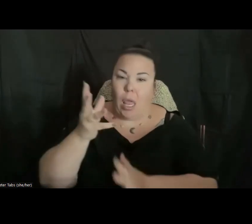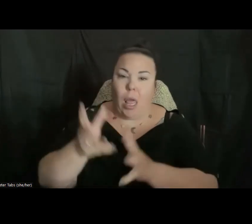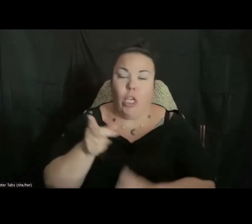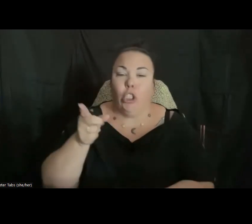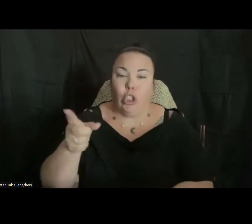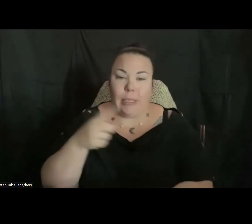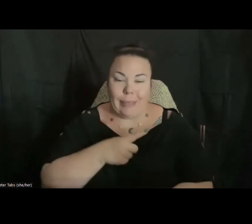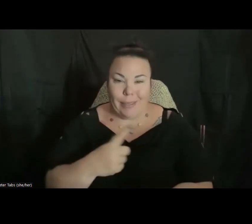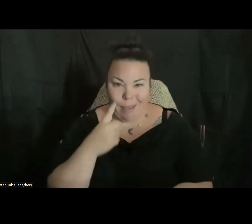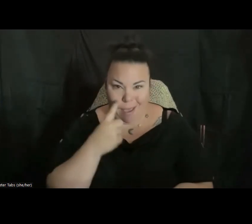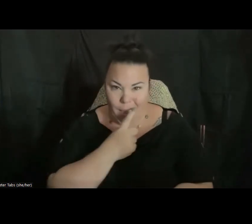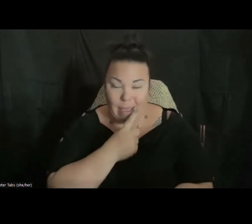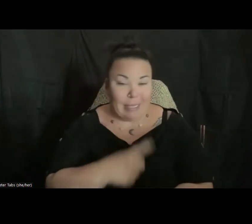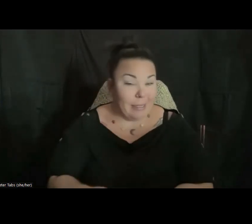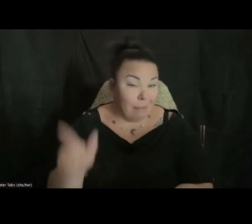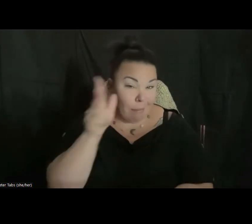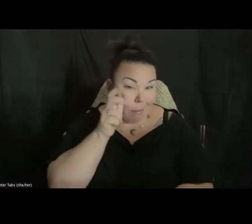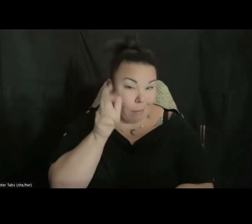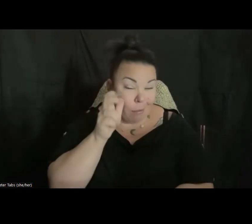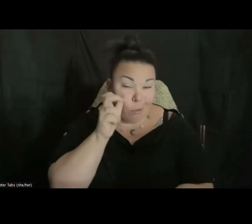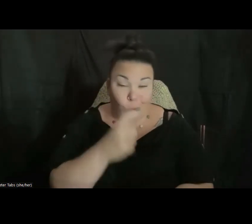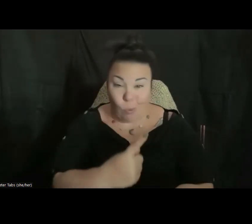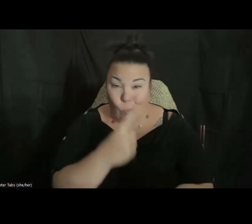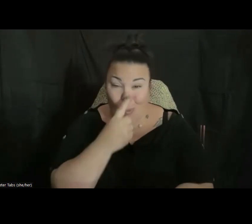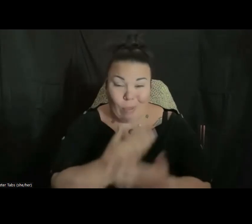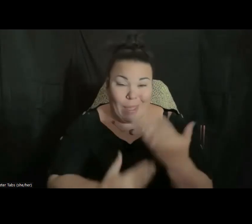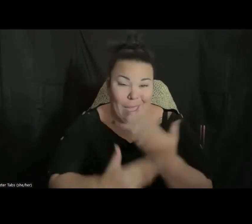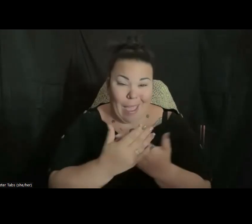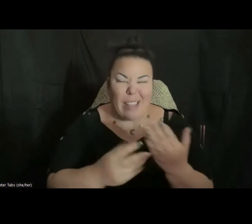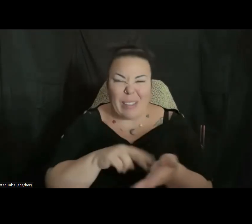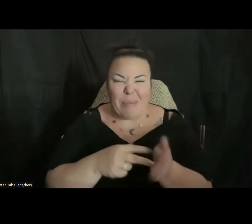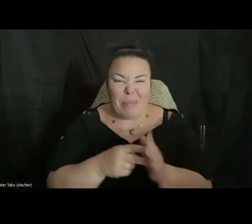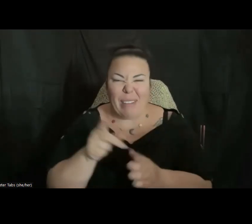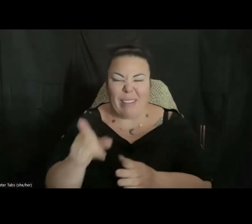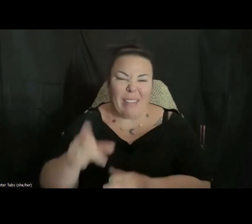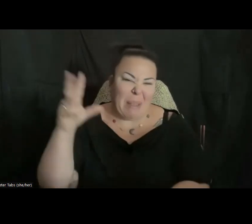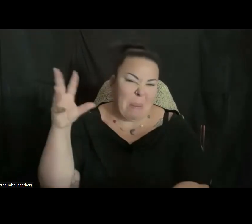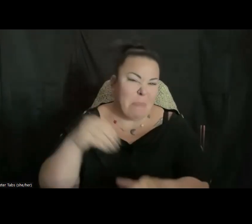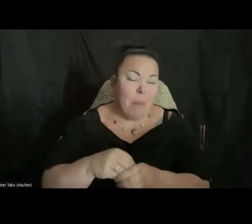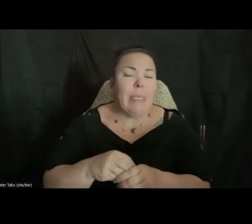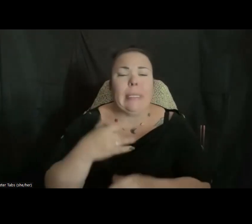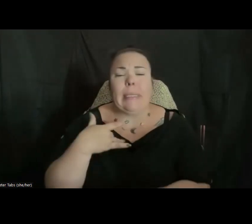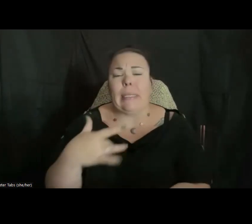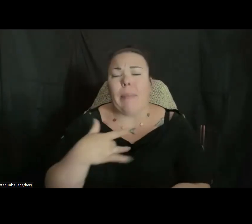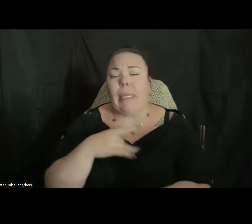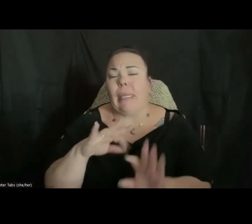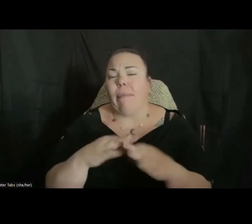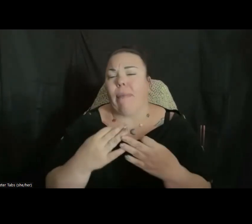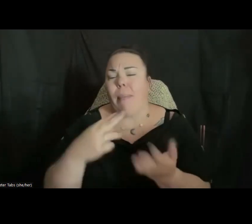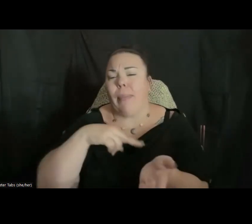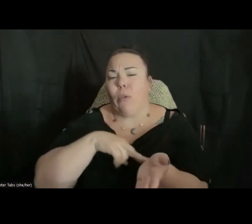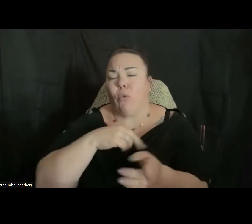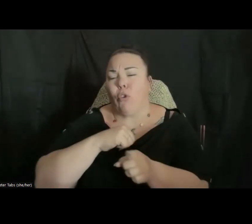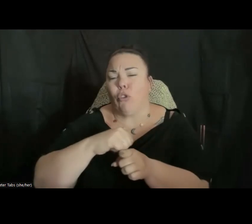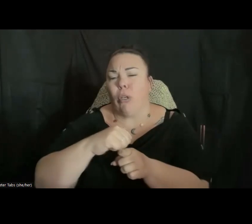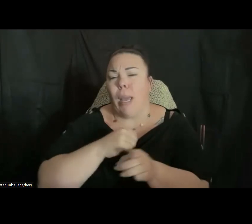the ears, the hands, the nose for our medical provider, who's typically a family nurse practitioner who is also connecting via